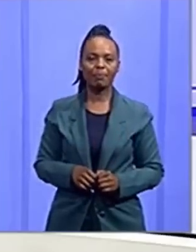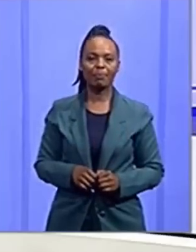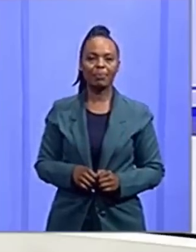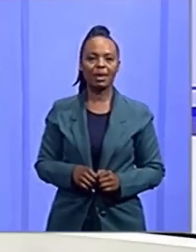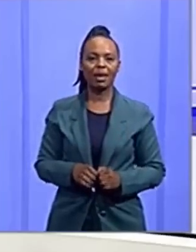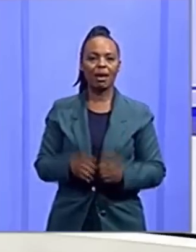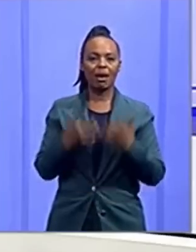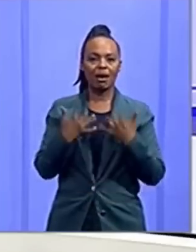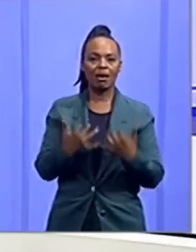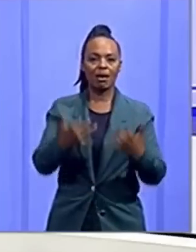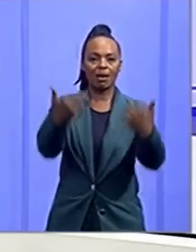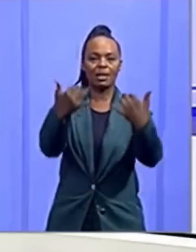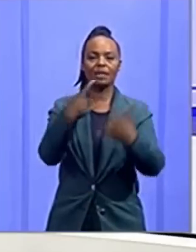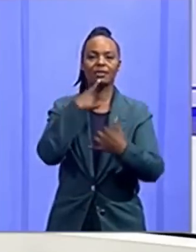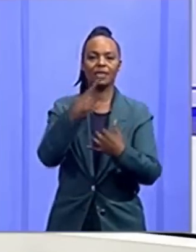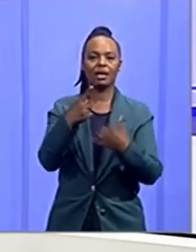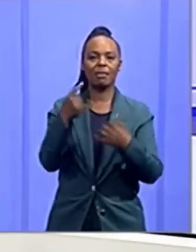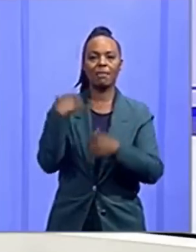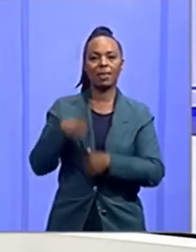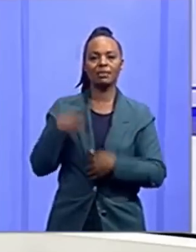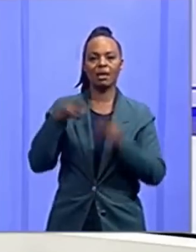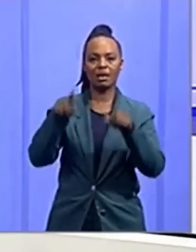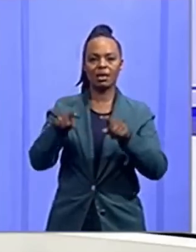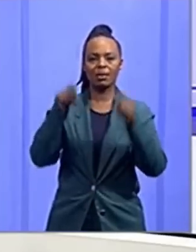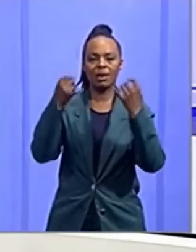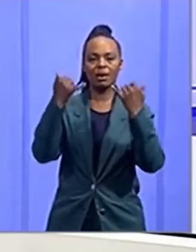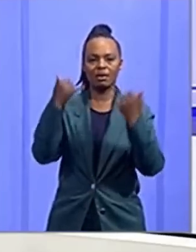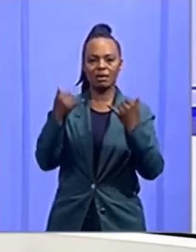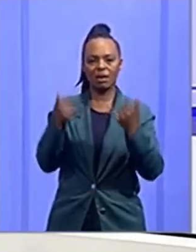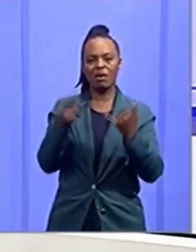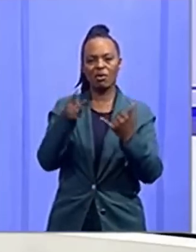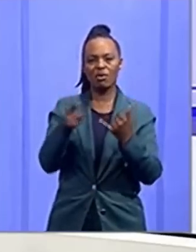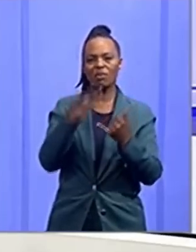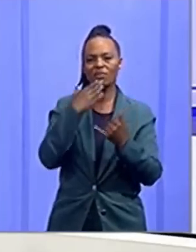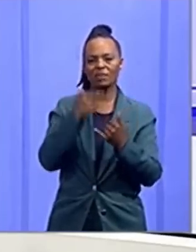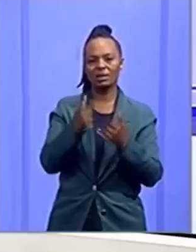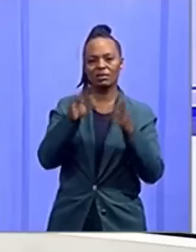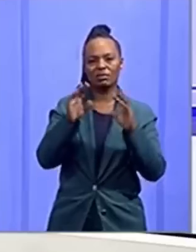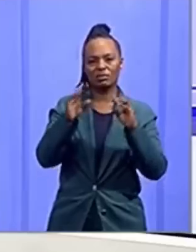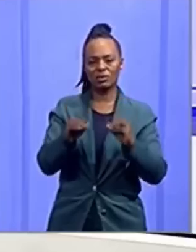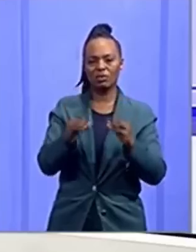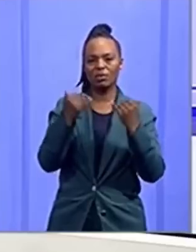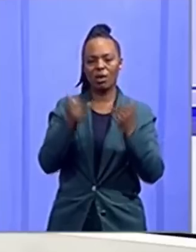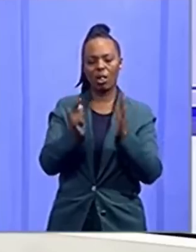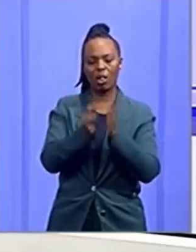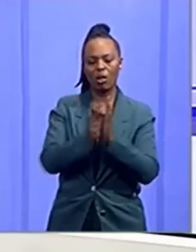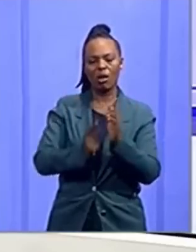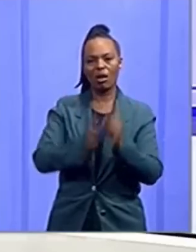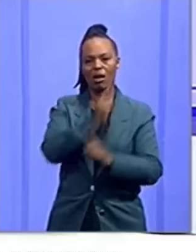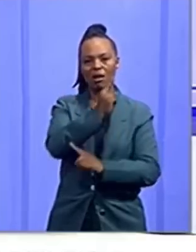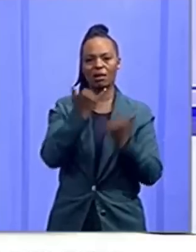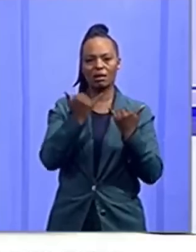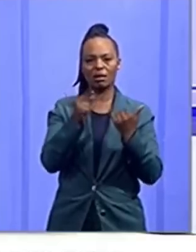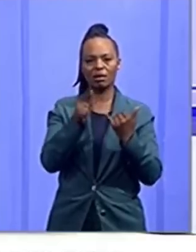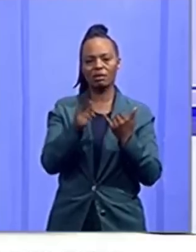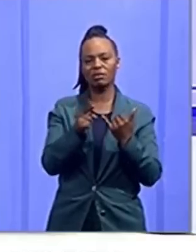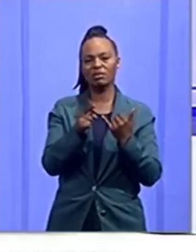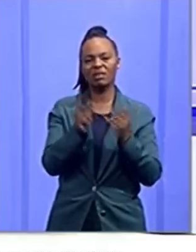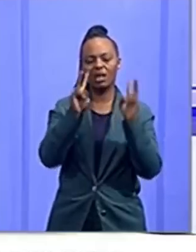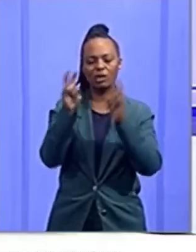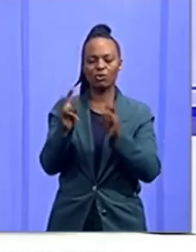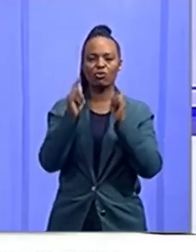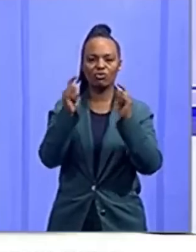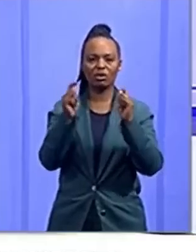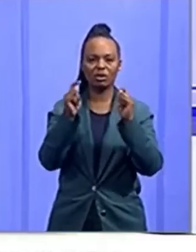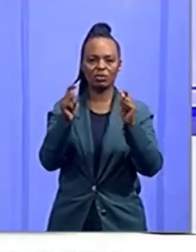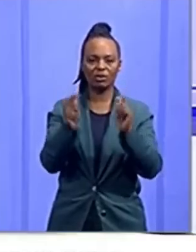Kabinete batla gore masepala wa Cape Town o phimole dipelo tsa di-taxi tse di sa tsamaelane le melao ya bosetšhaba ya dipalangwa. Fa na